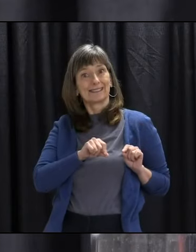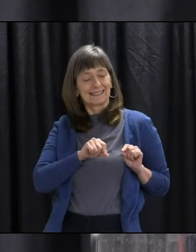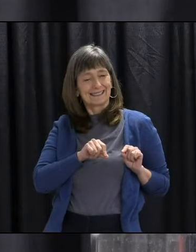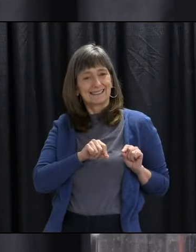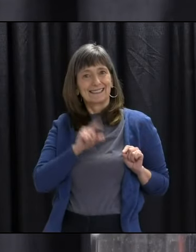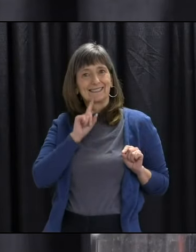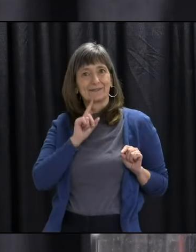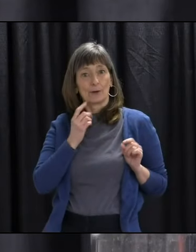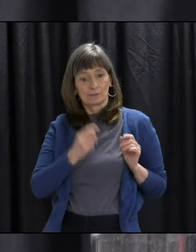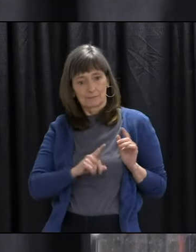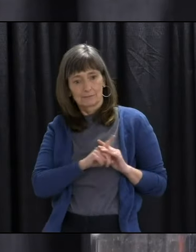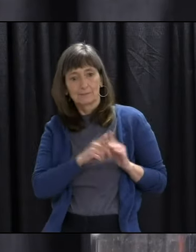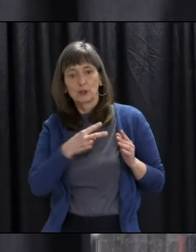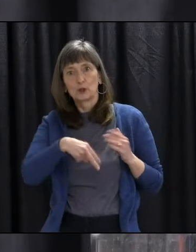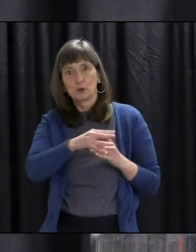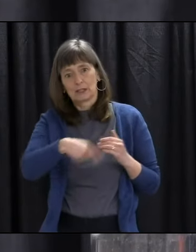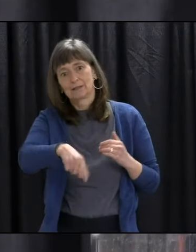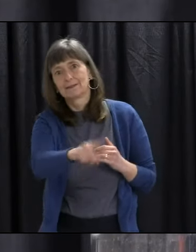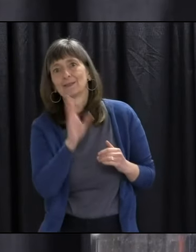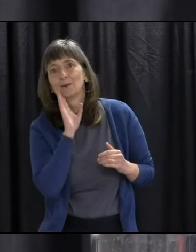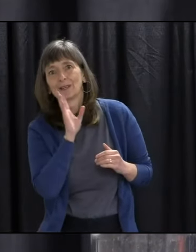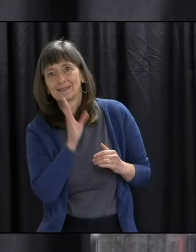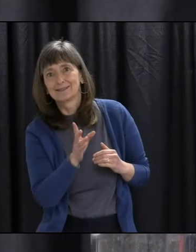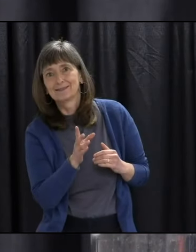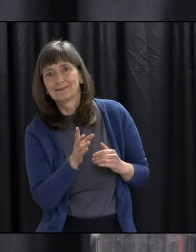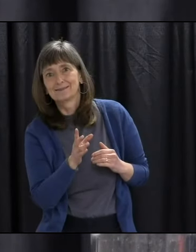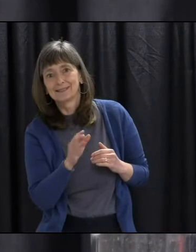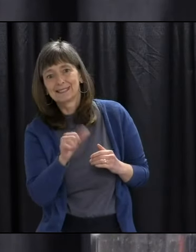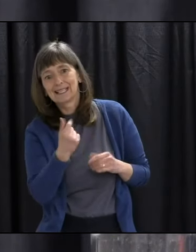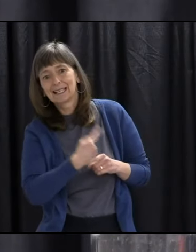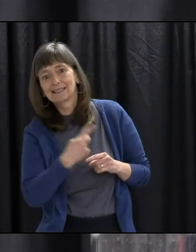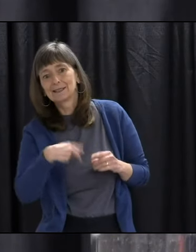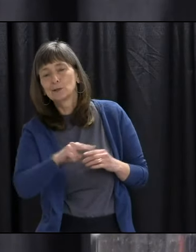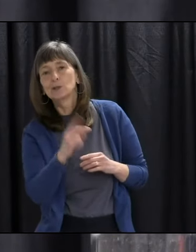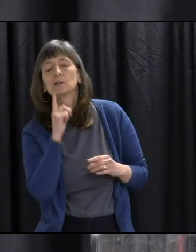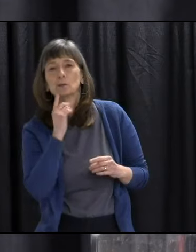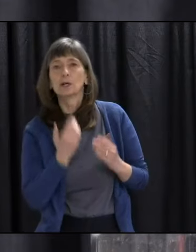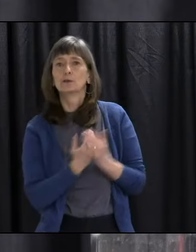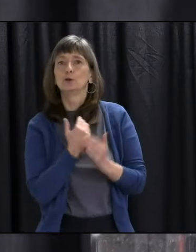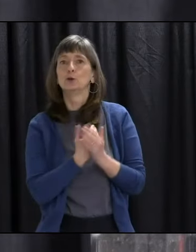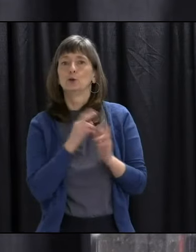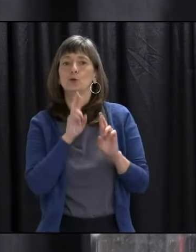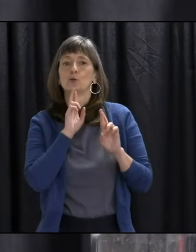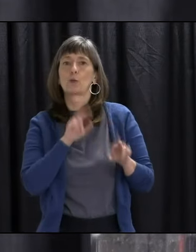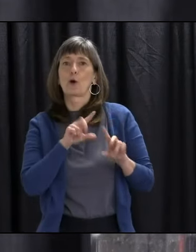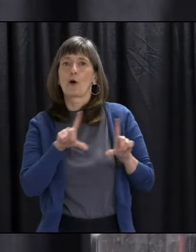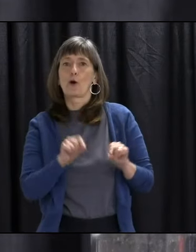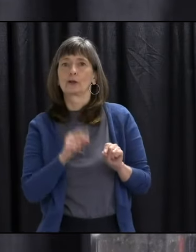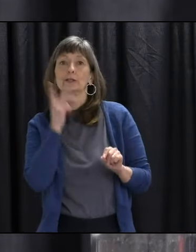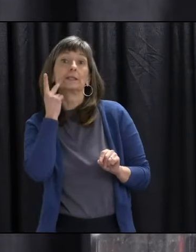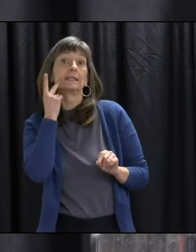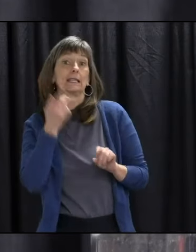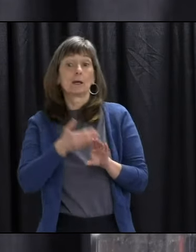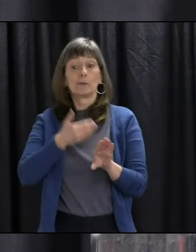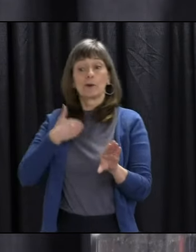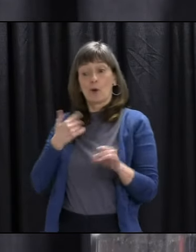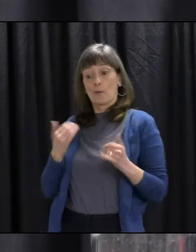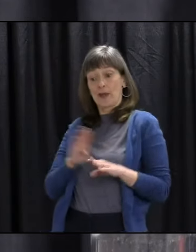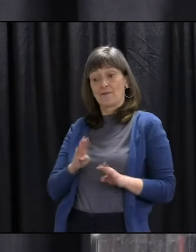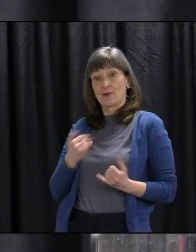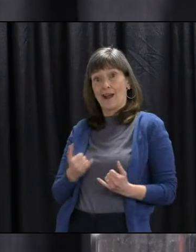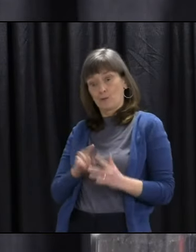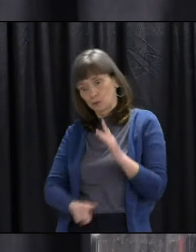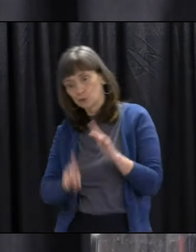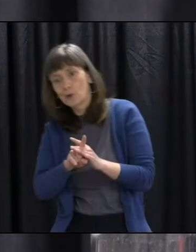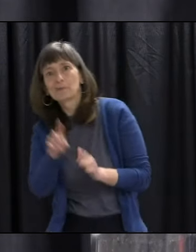yet be here for another week or maybe 10 days further down the line. We need to hold that line. All I can